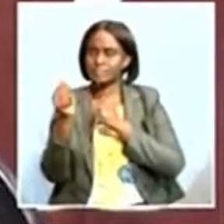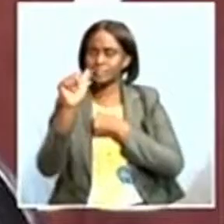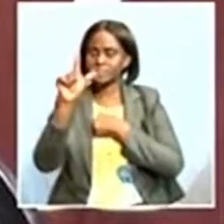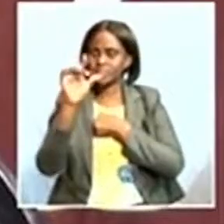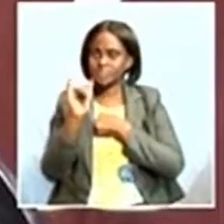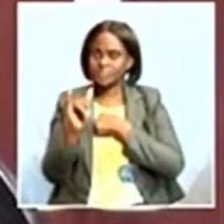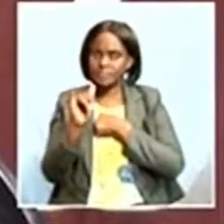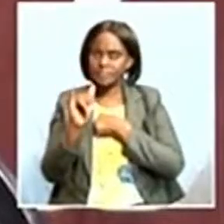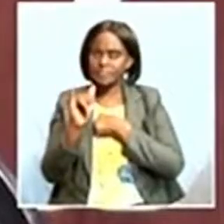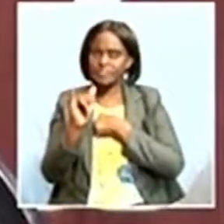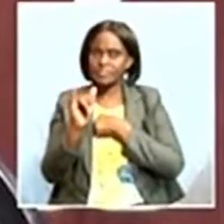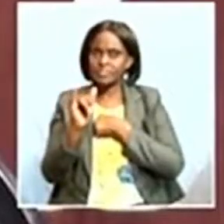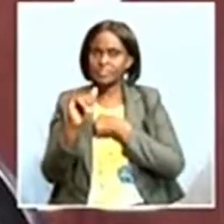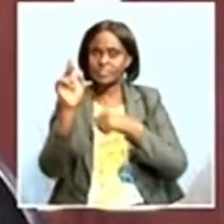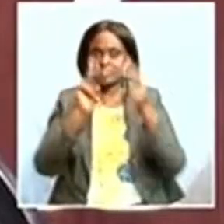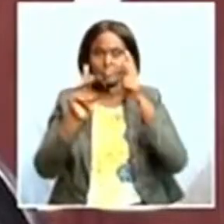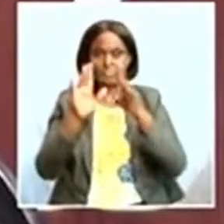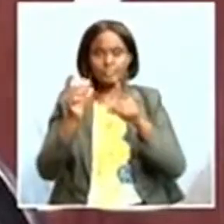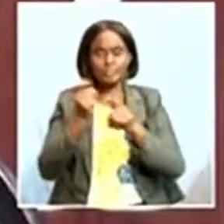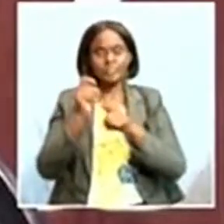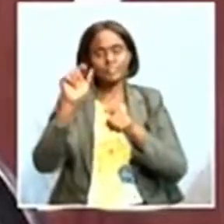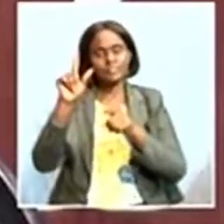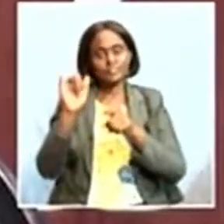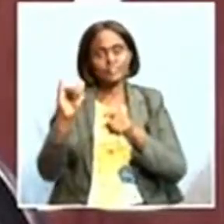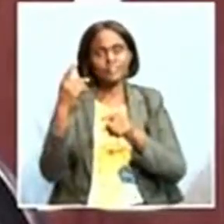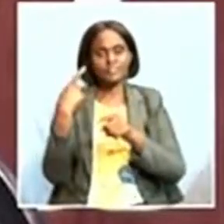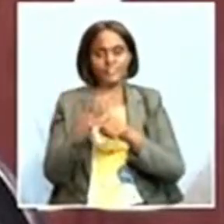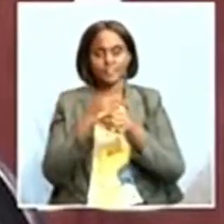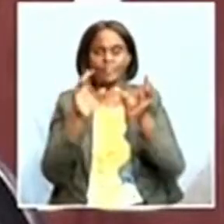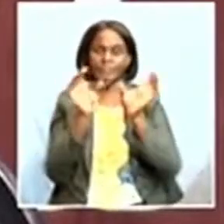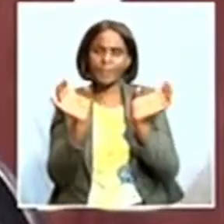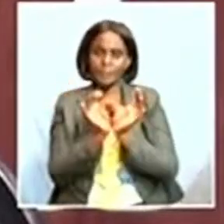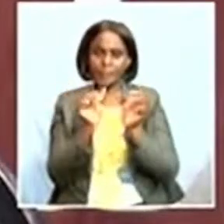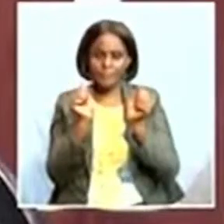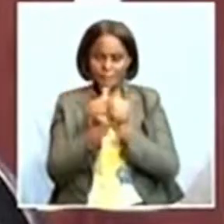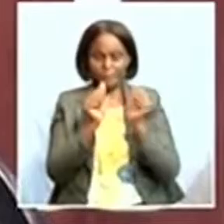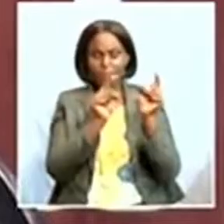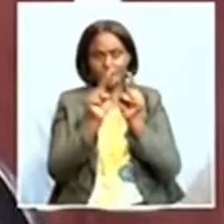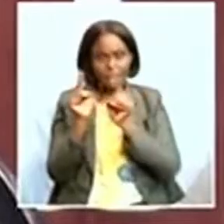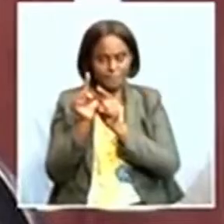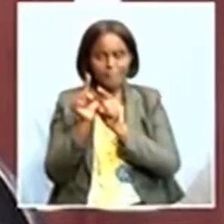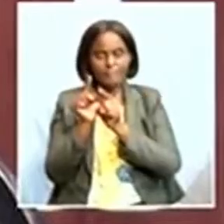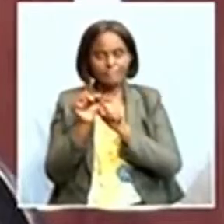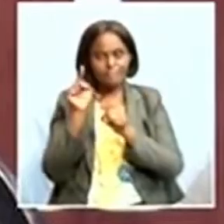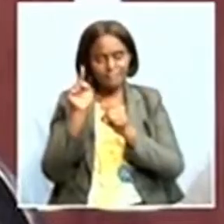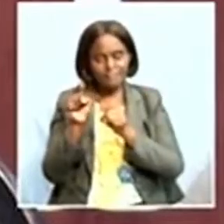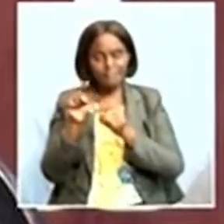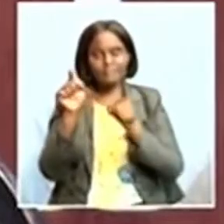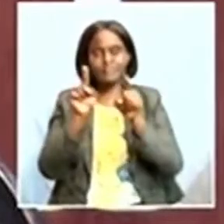Luansha visitors from Luansha Parliamentary constituency, and also